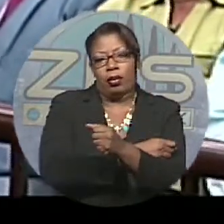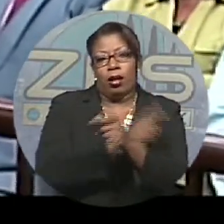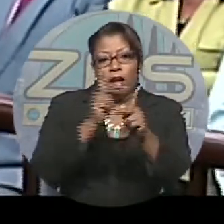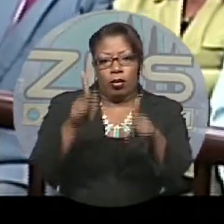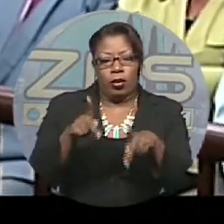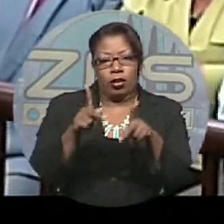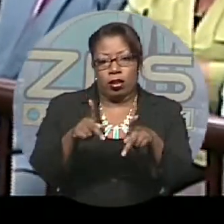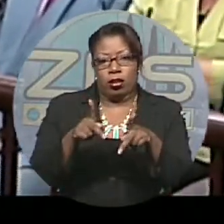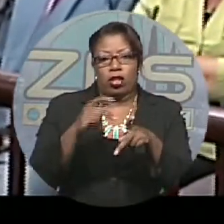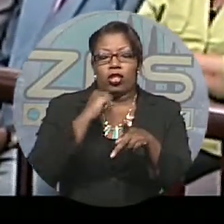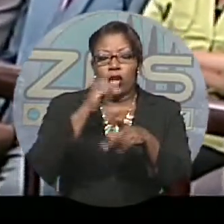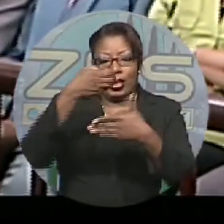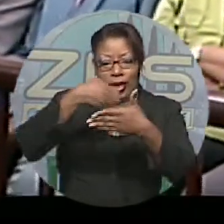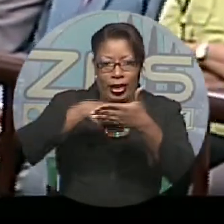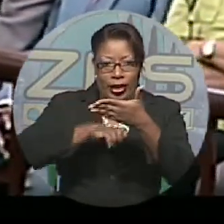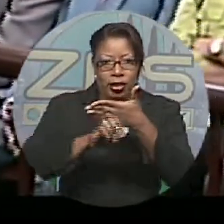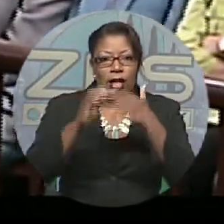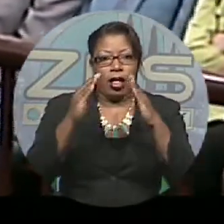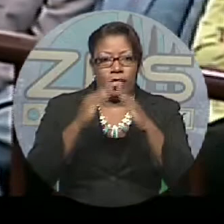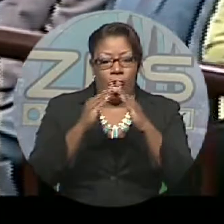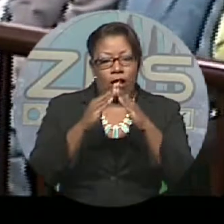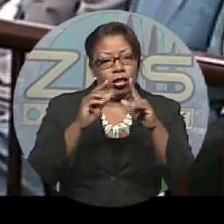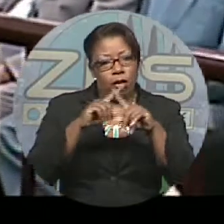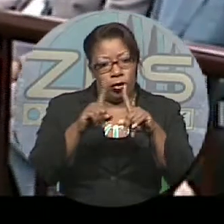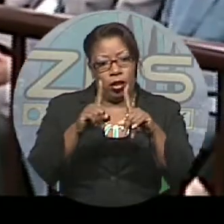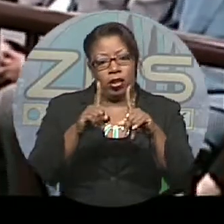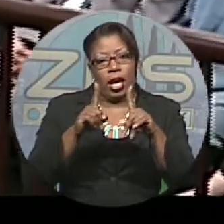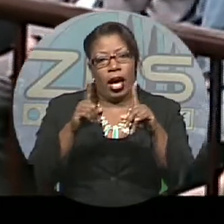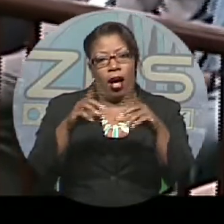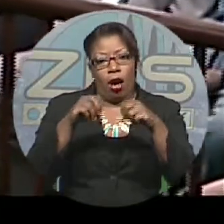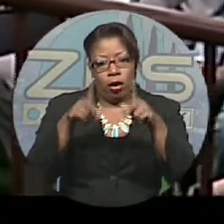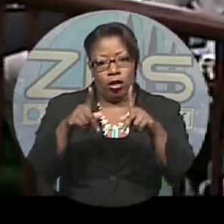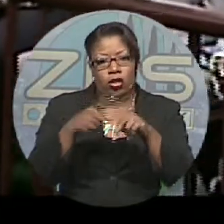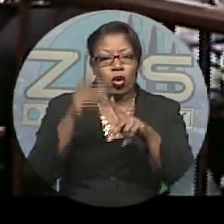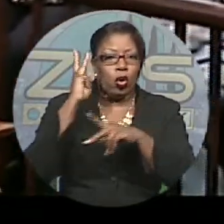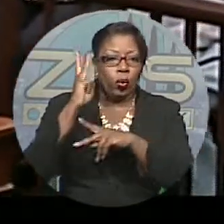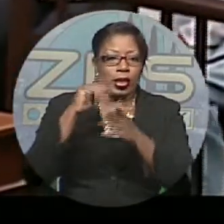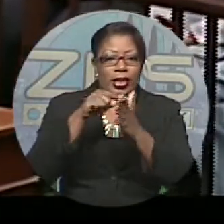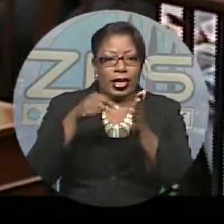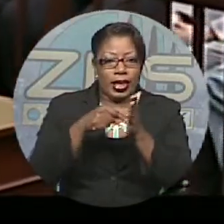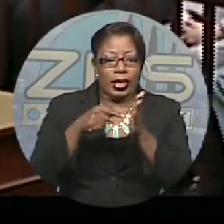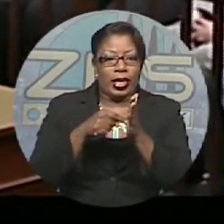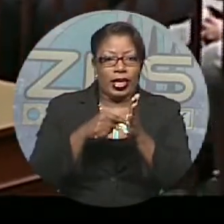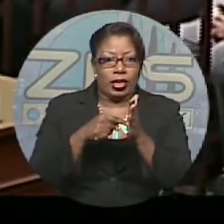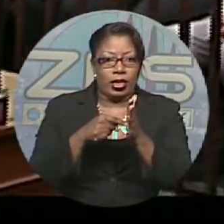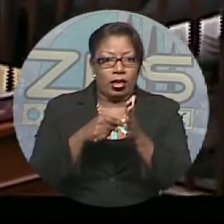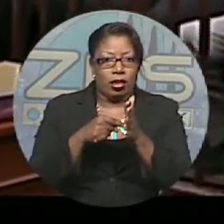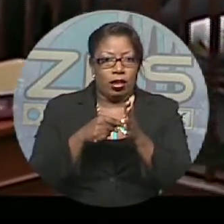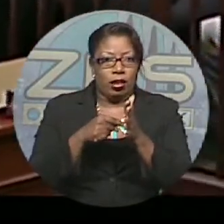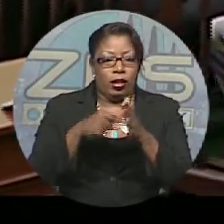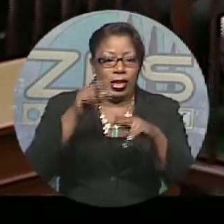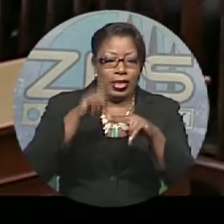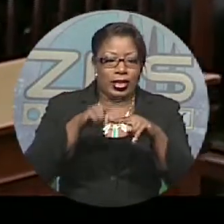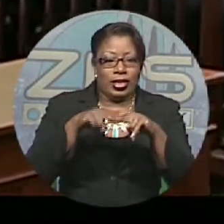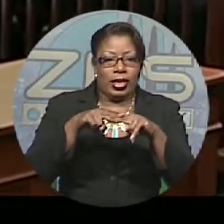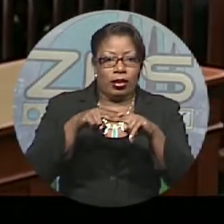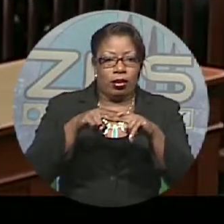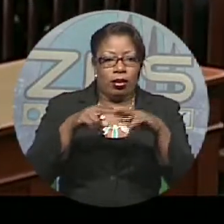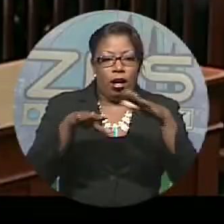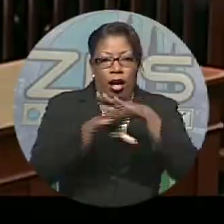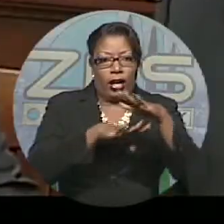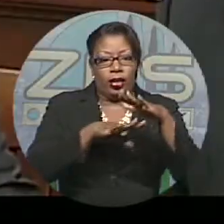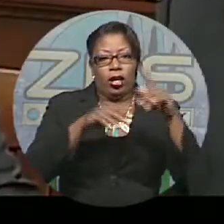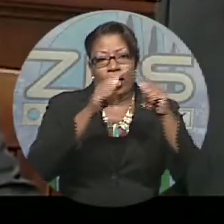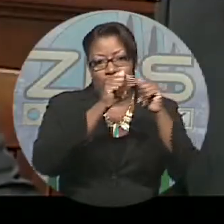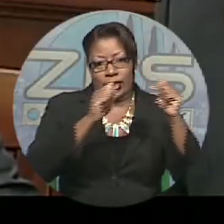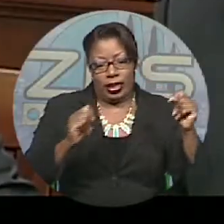access the House were given an equal opportunity to witness the debate underneath a comfortable tent via a